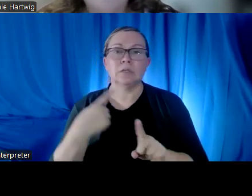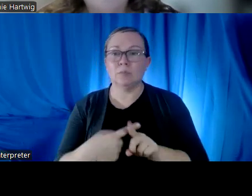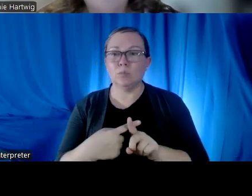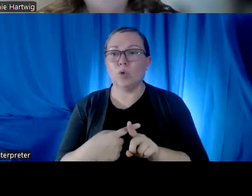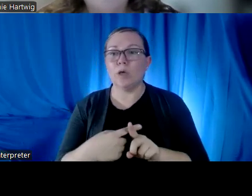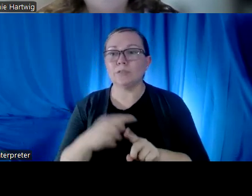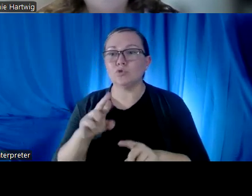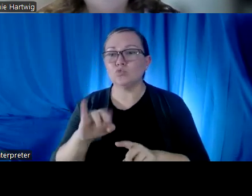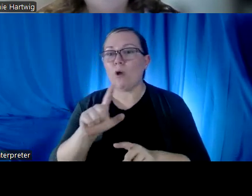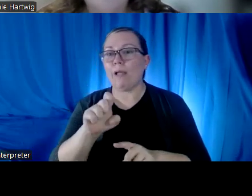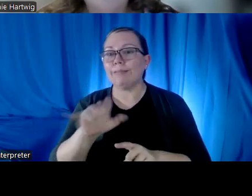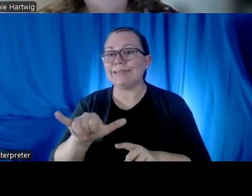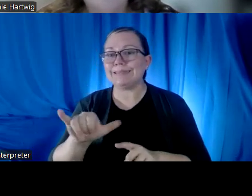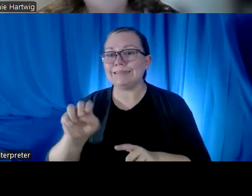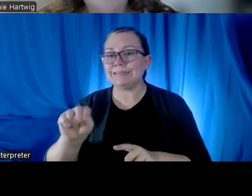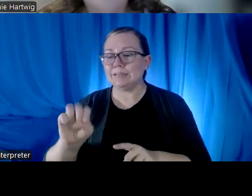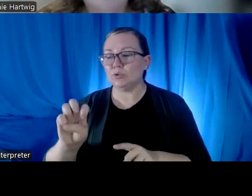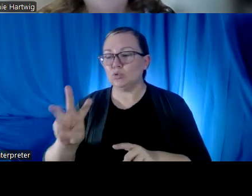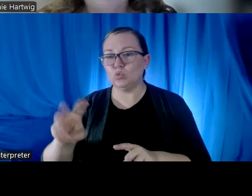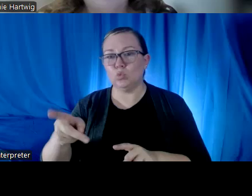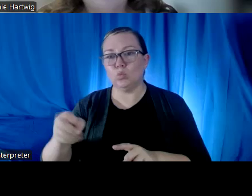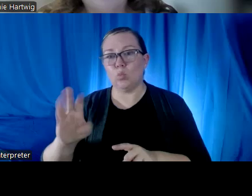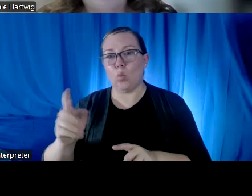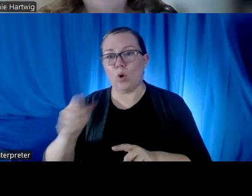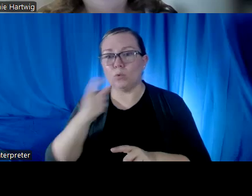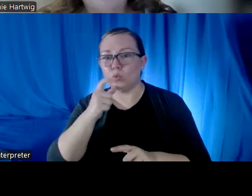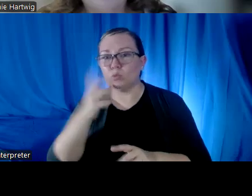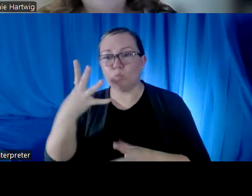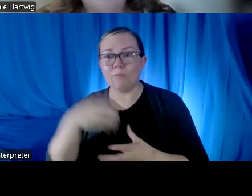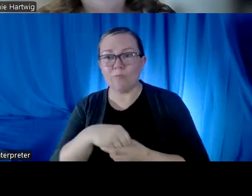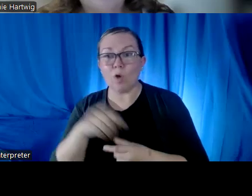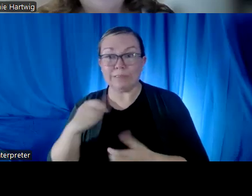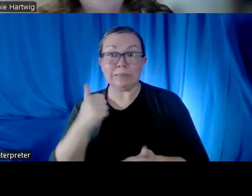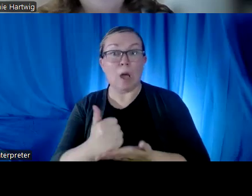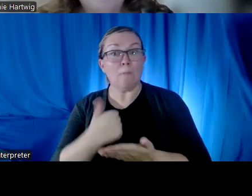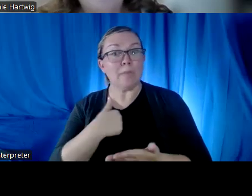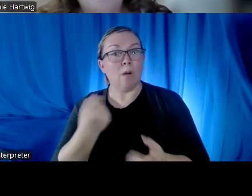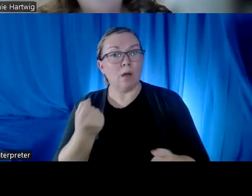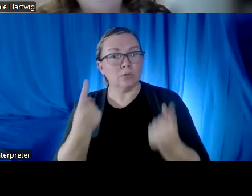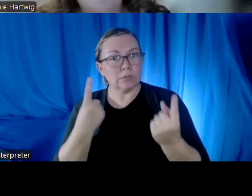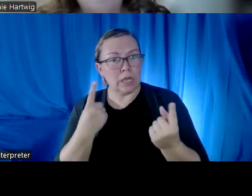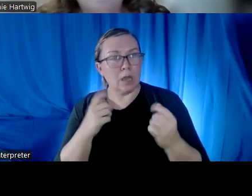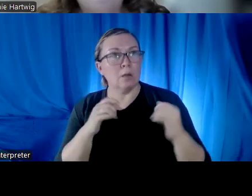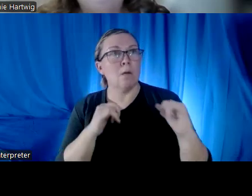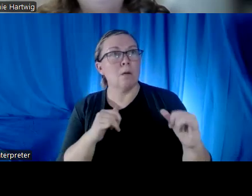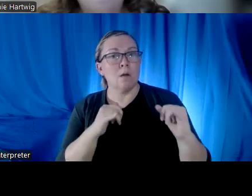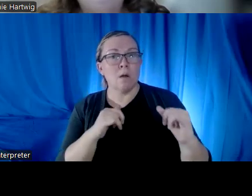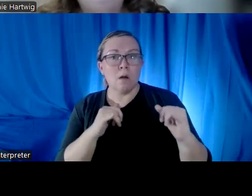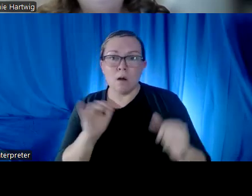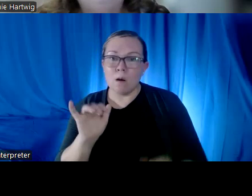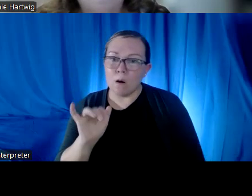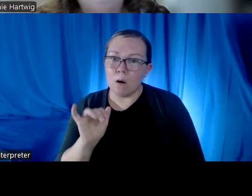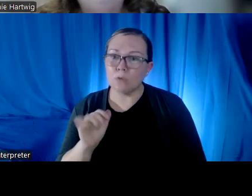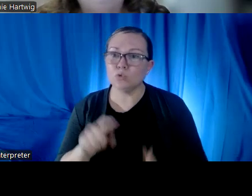Newport, who actually has been on this call. He helped me understand what it was like to start